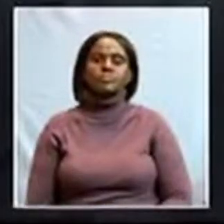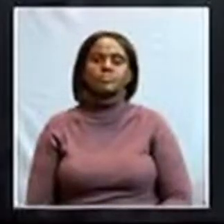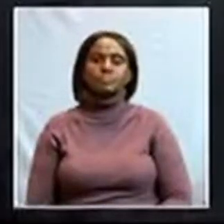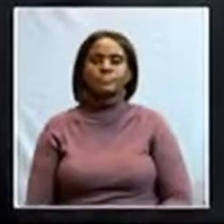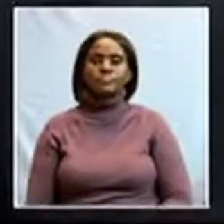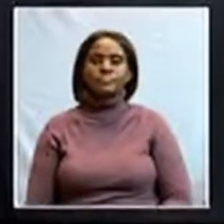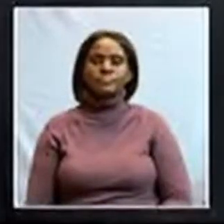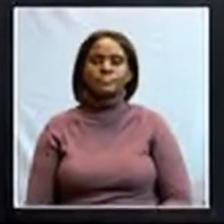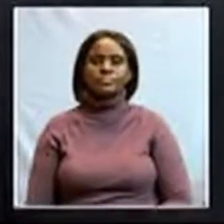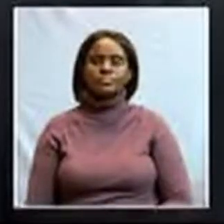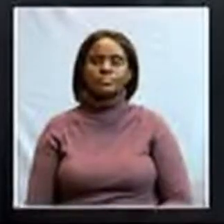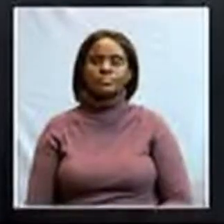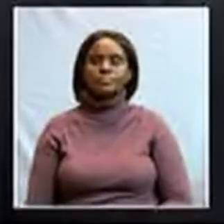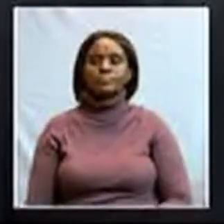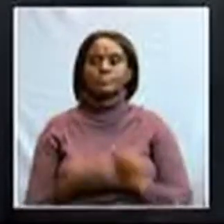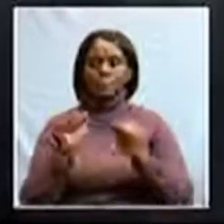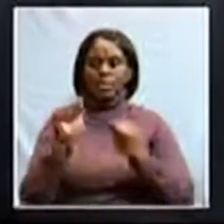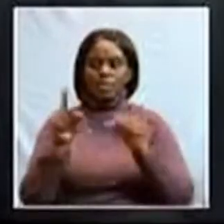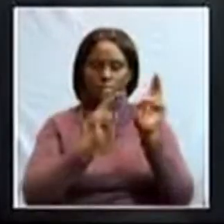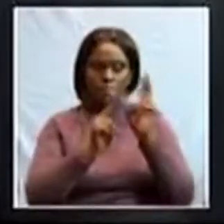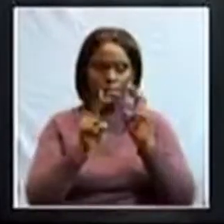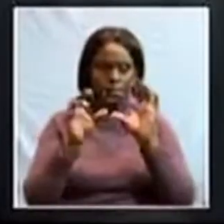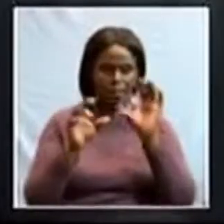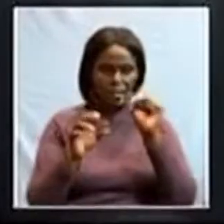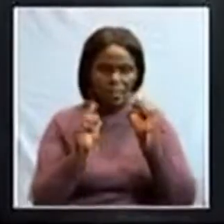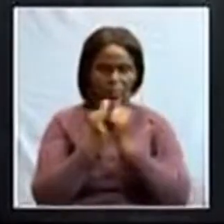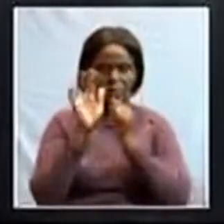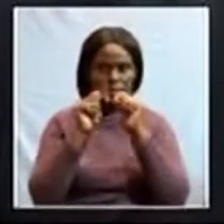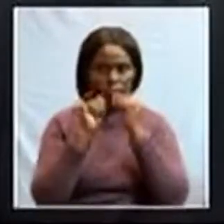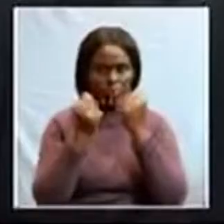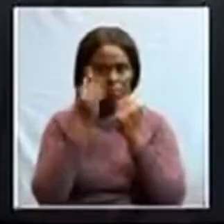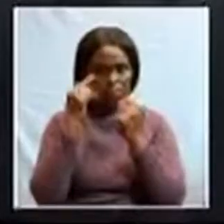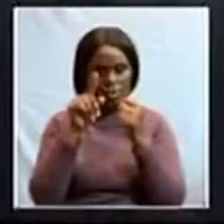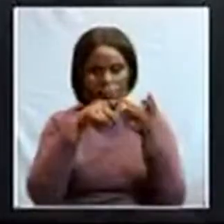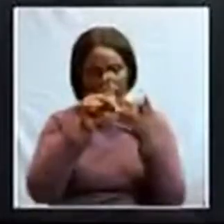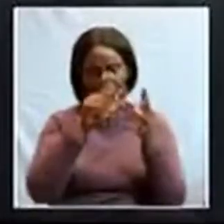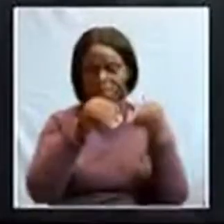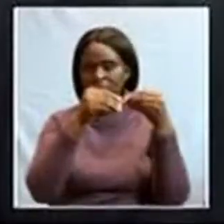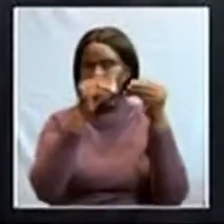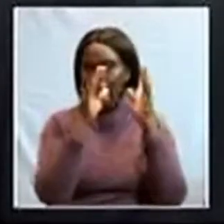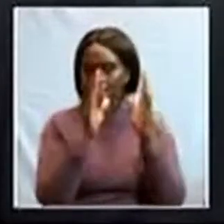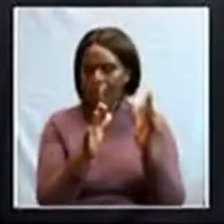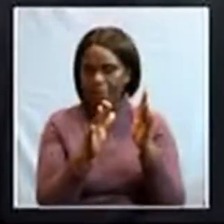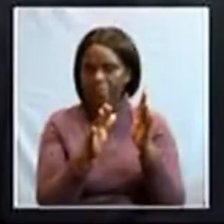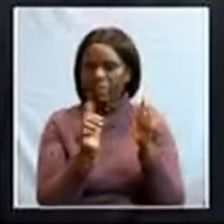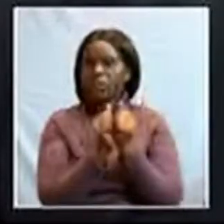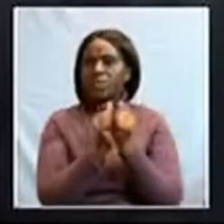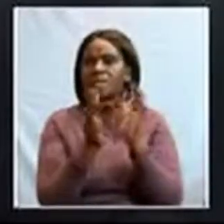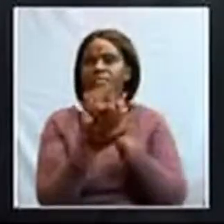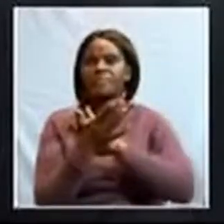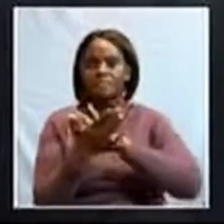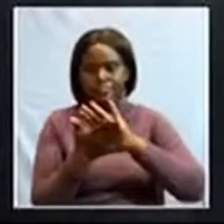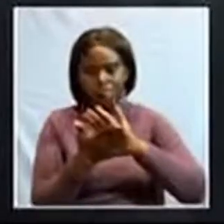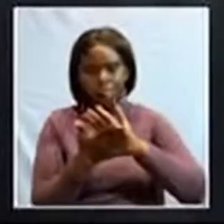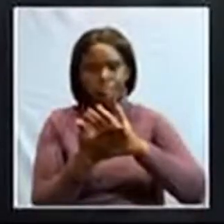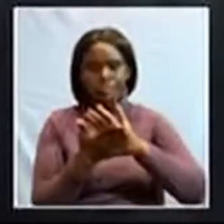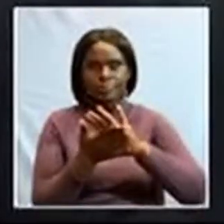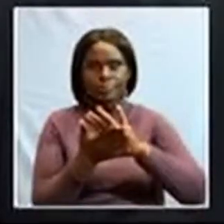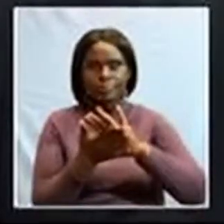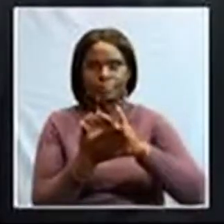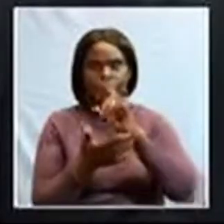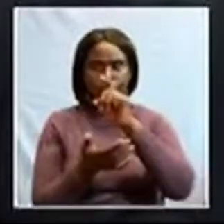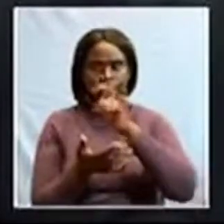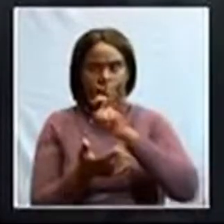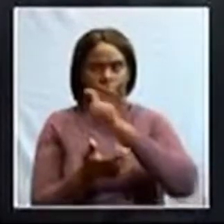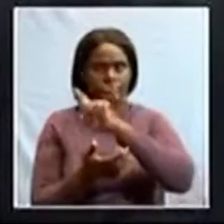So, can you respond, CS and your team, why did you pay suppliers without getting clearance